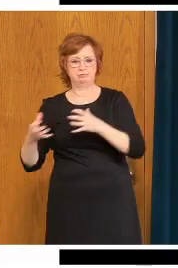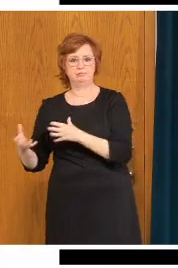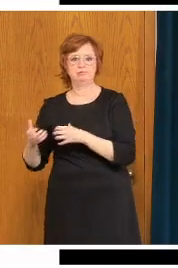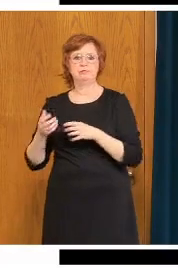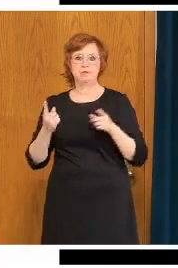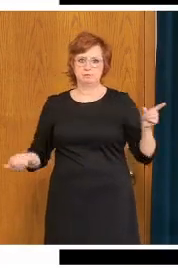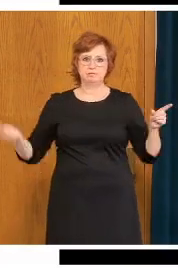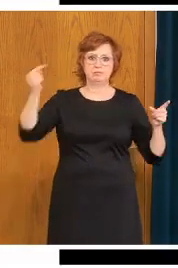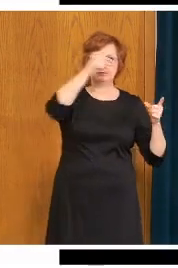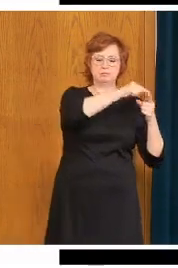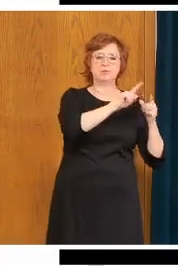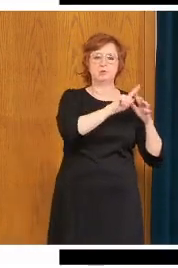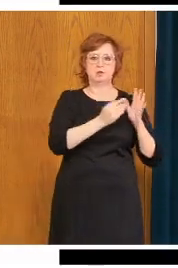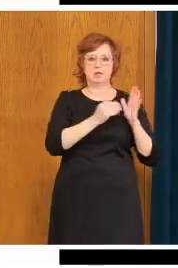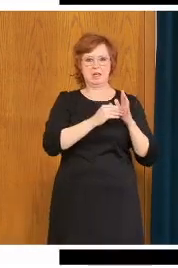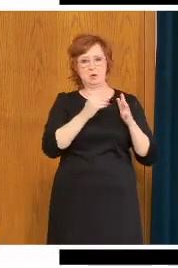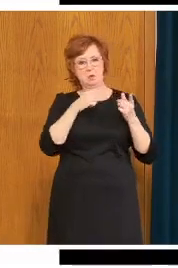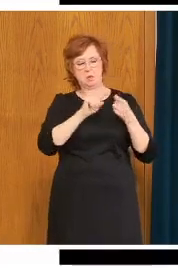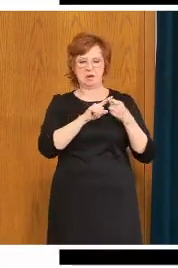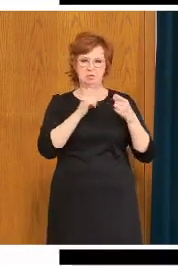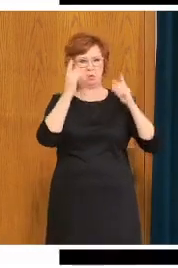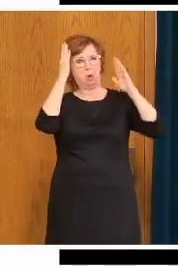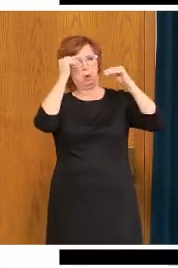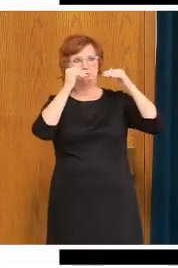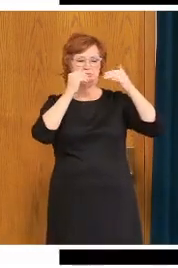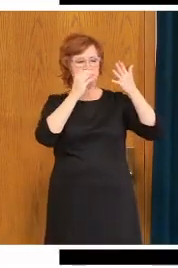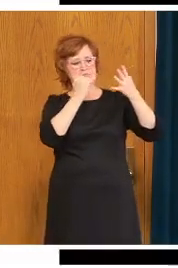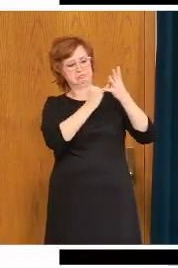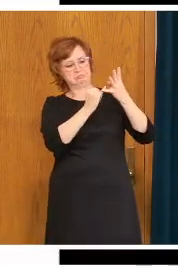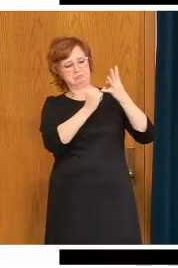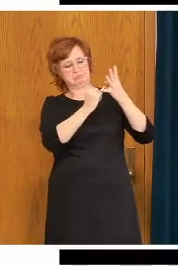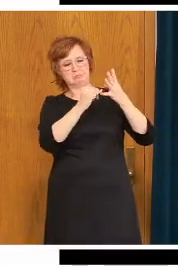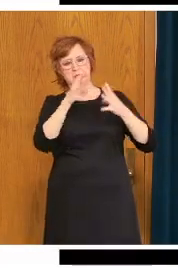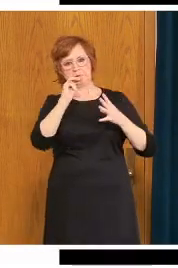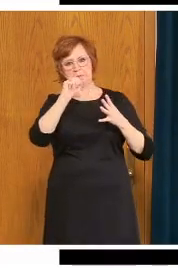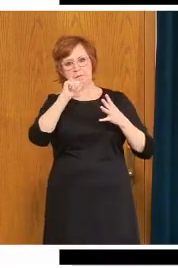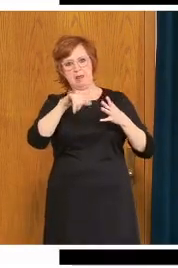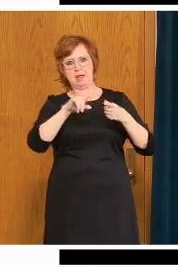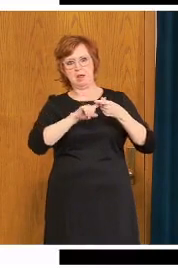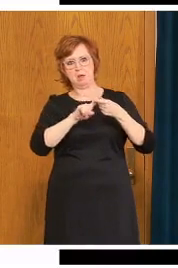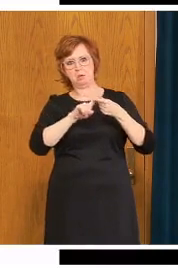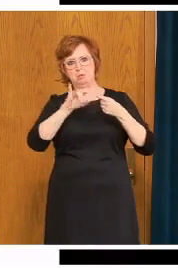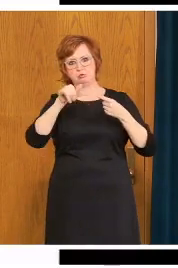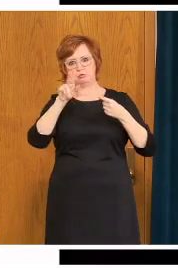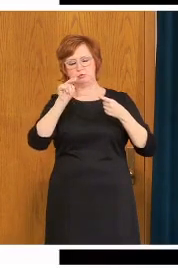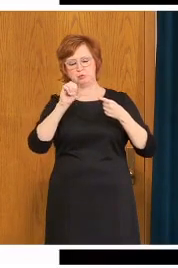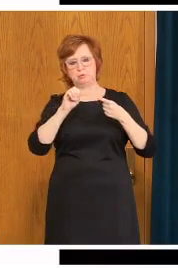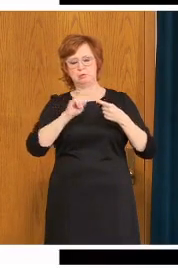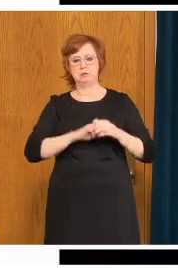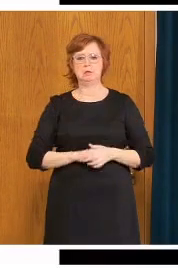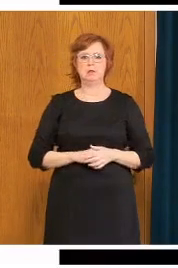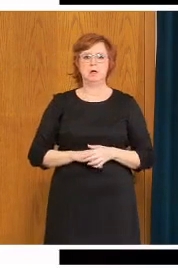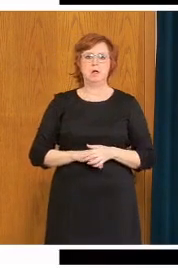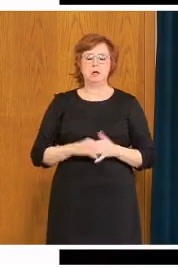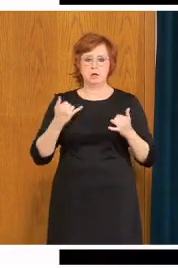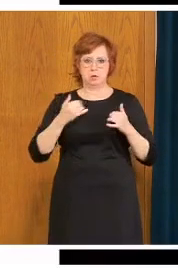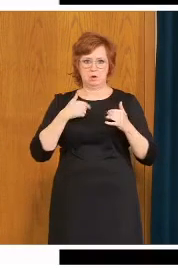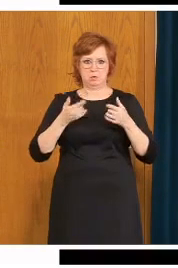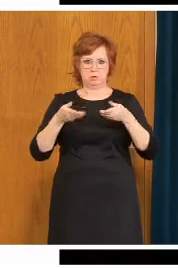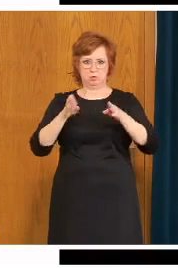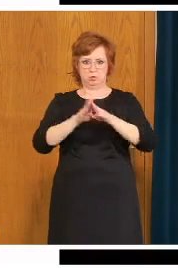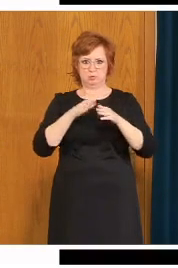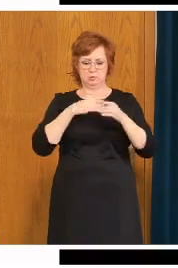hopefully by end of May, early June, as supply allows. So with that, I just want to close by saying that